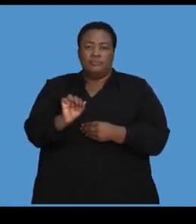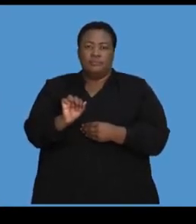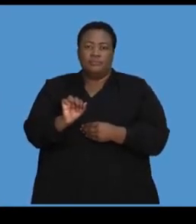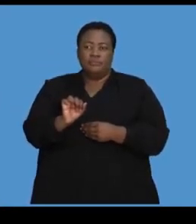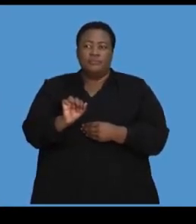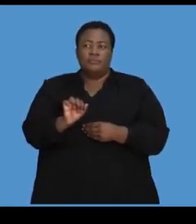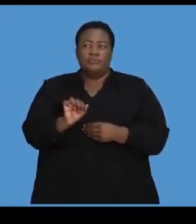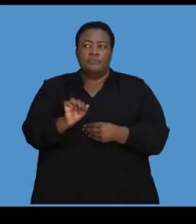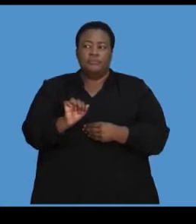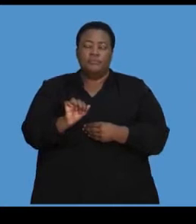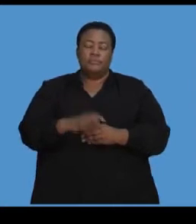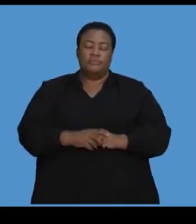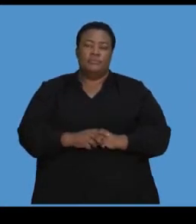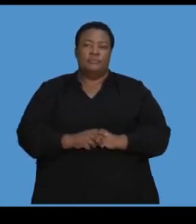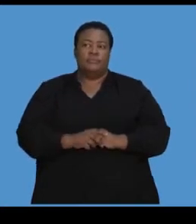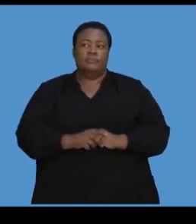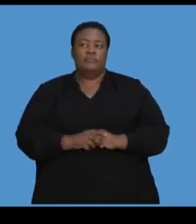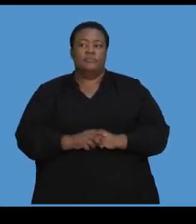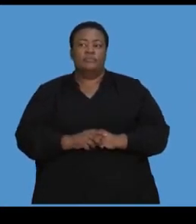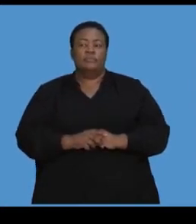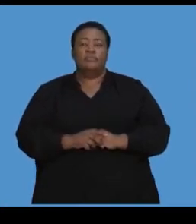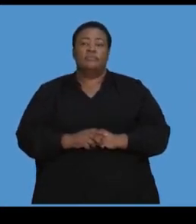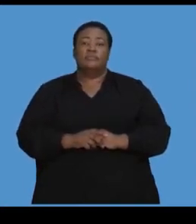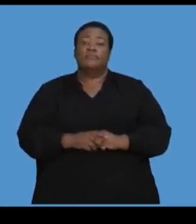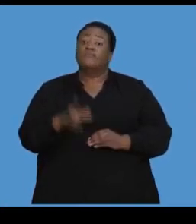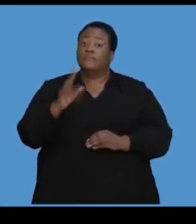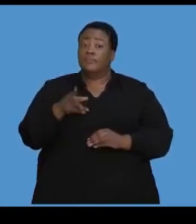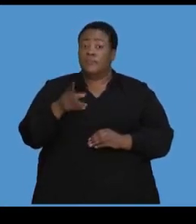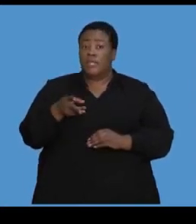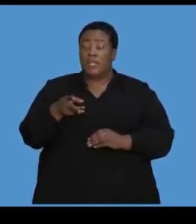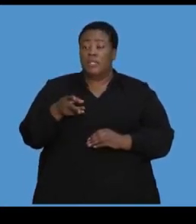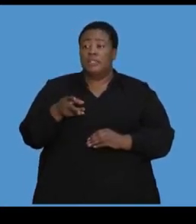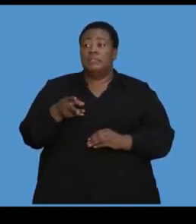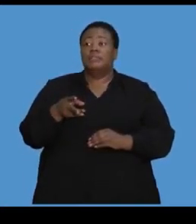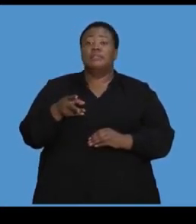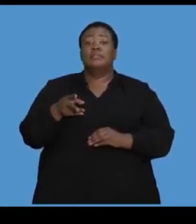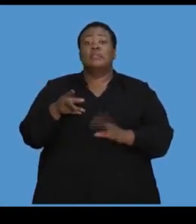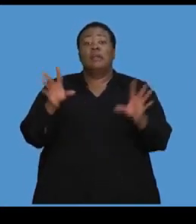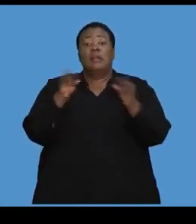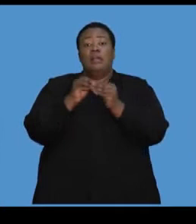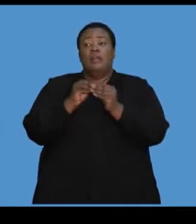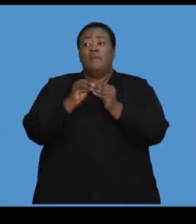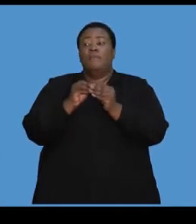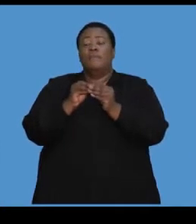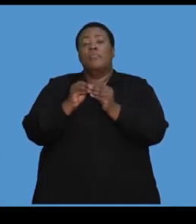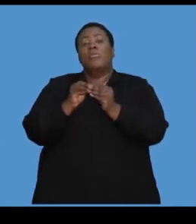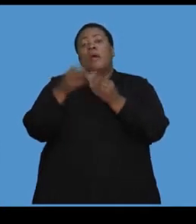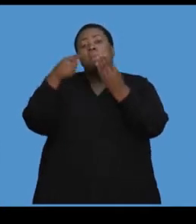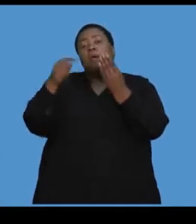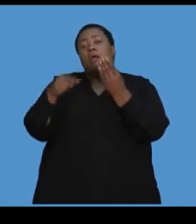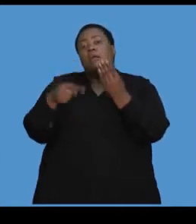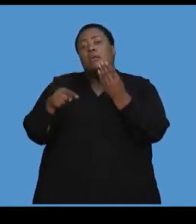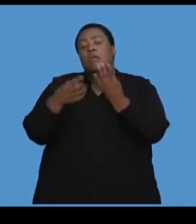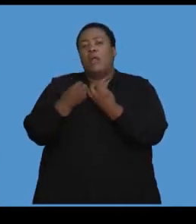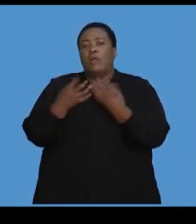financial challenges of state-owned enterprises, right? It's a 2 times 2, meaning to say you need a